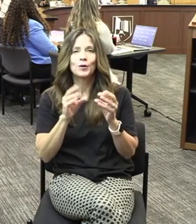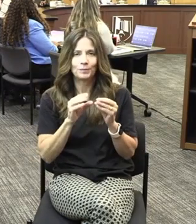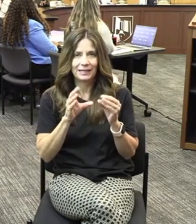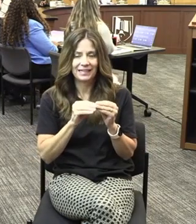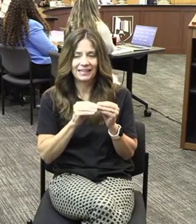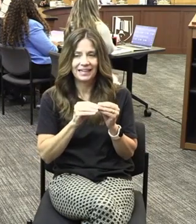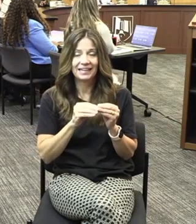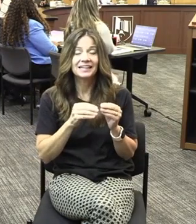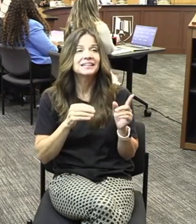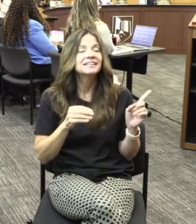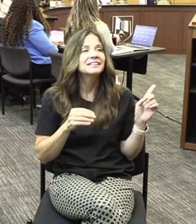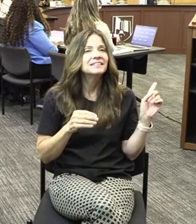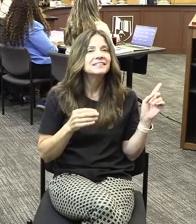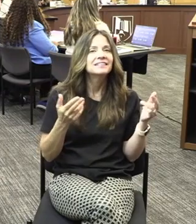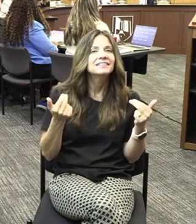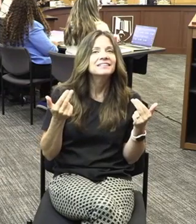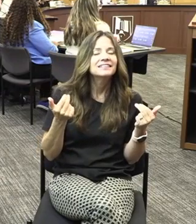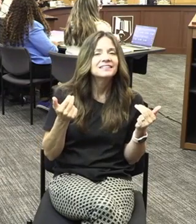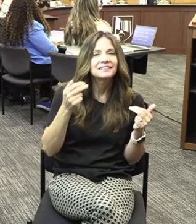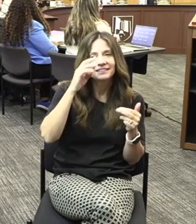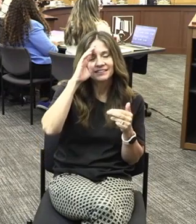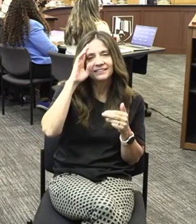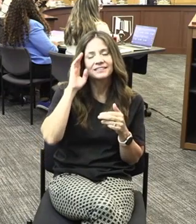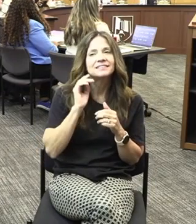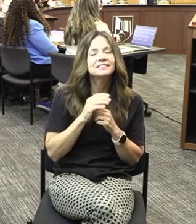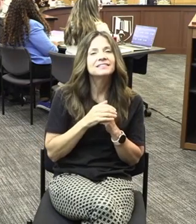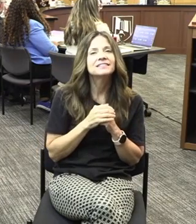there, I was not there.